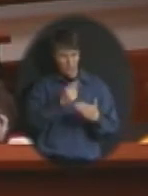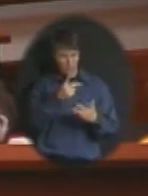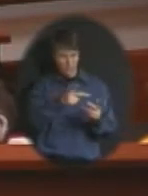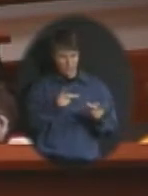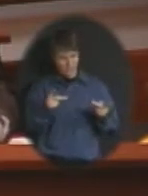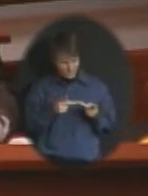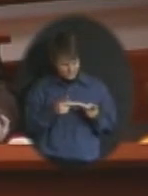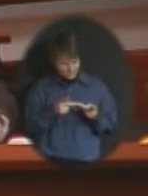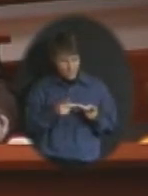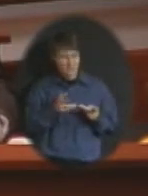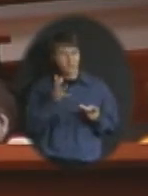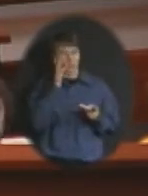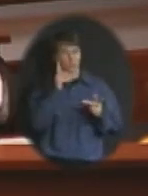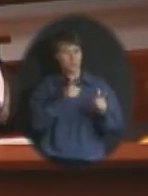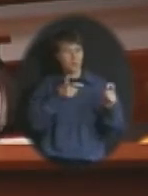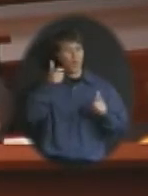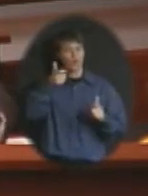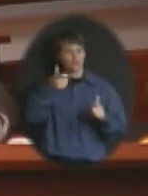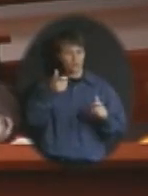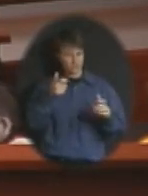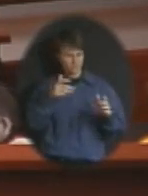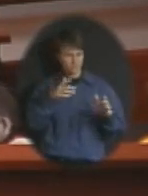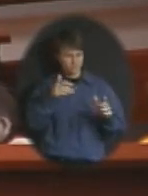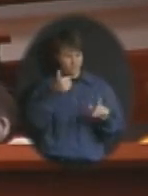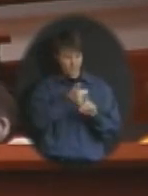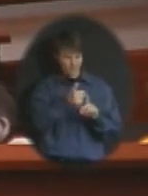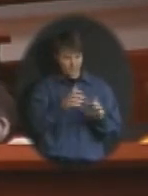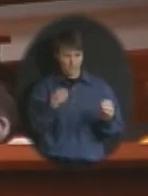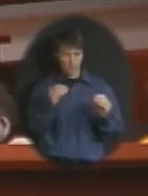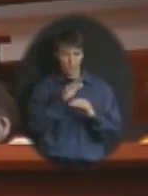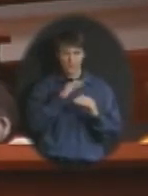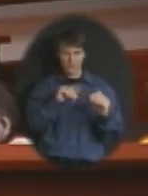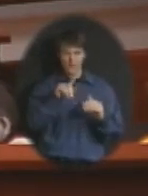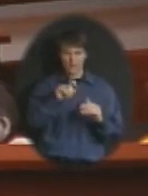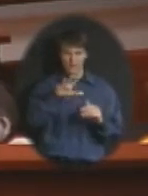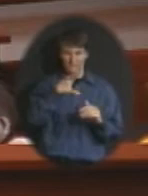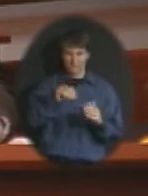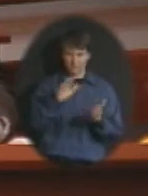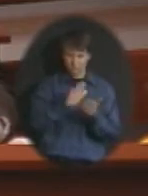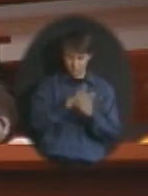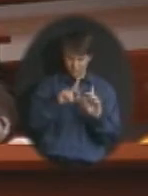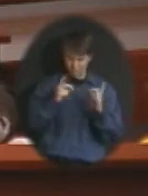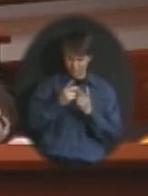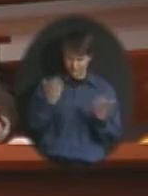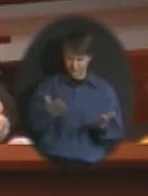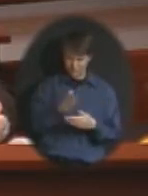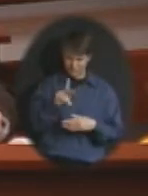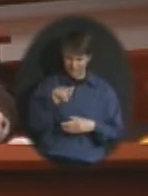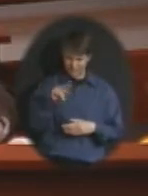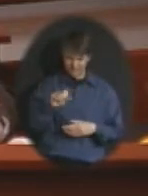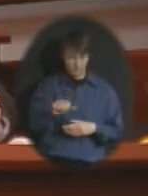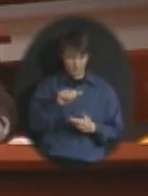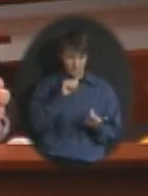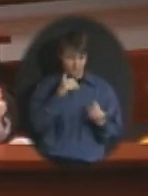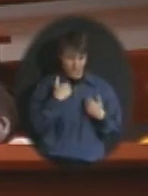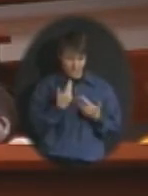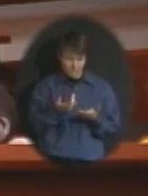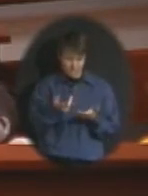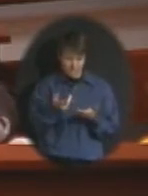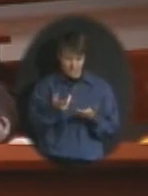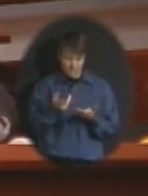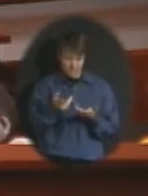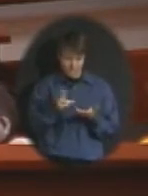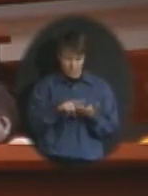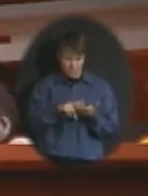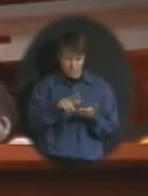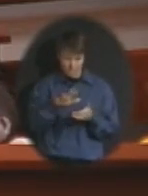place, they would be larger than, by themselves, more than 150 school districts in Kansas. I mean, they don't have an enrollment of even